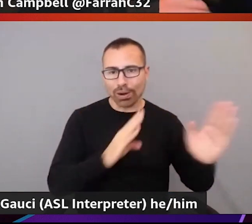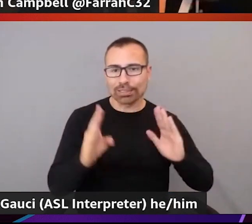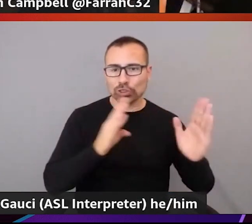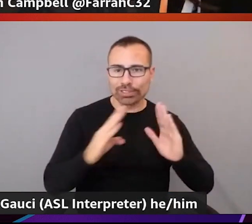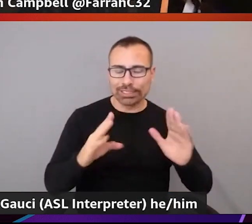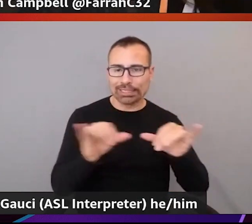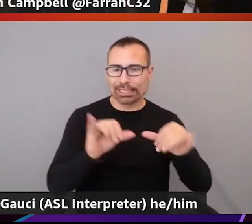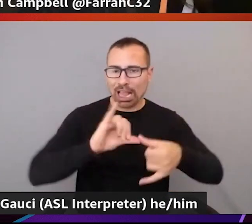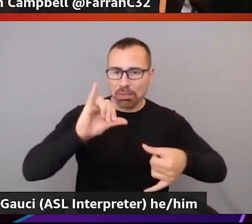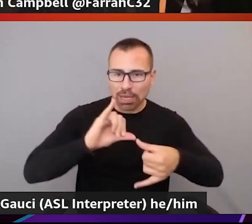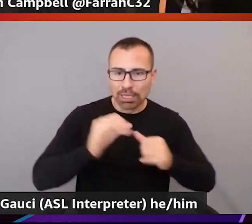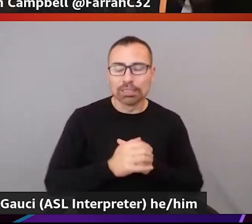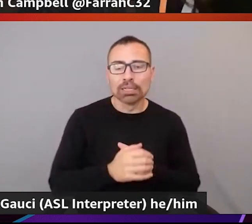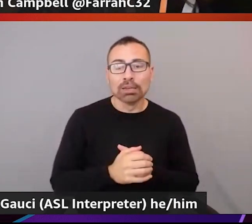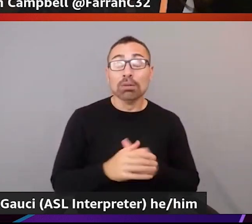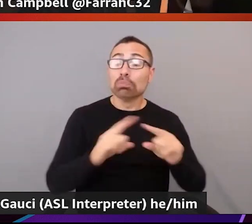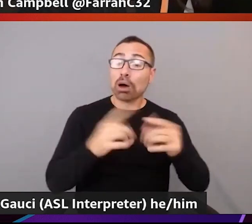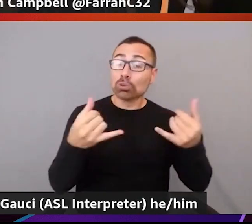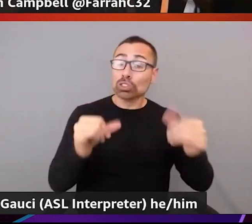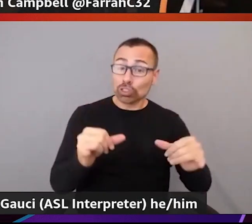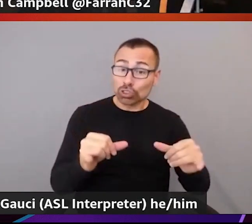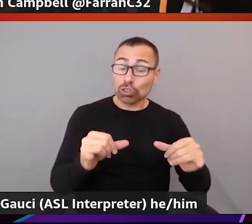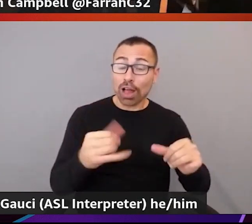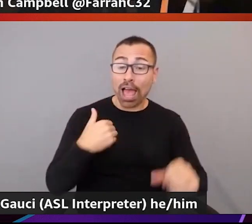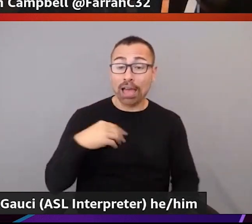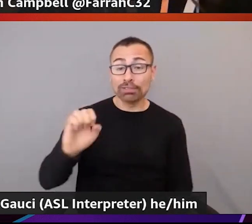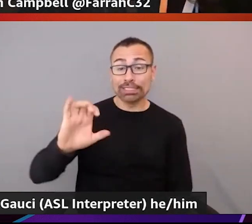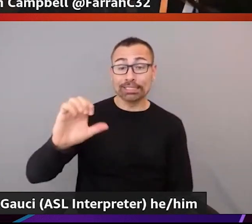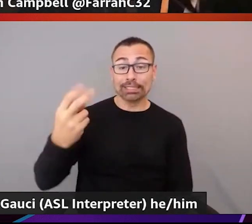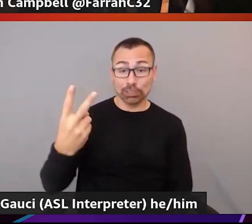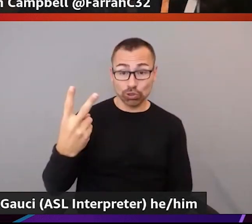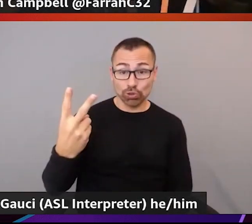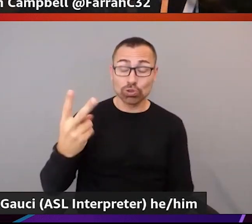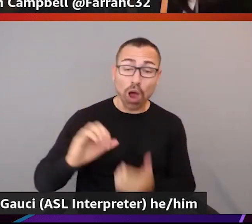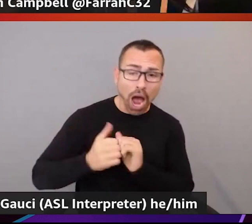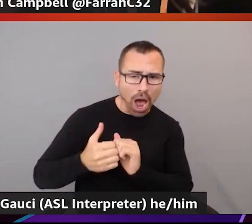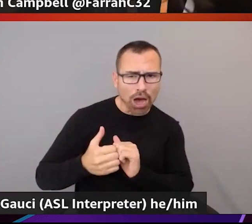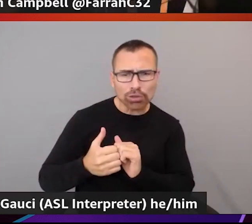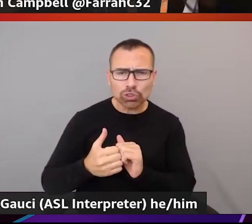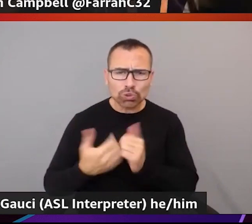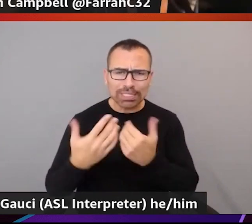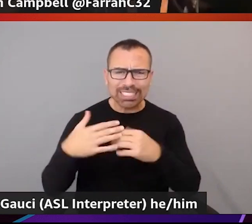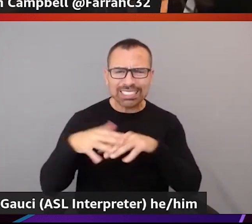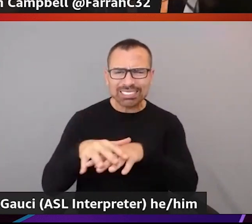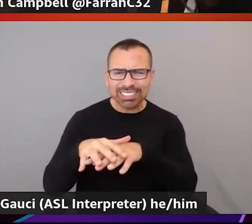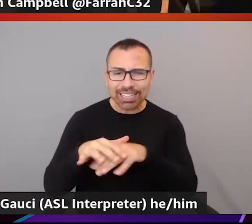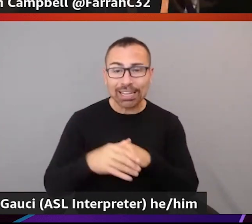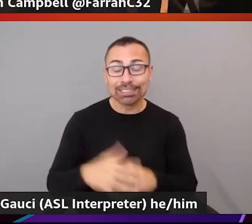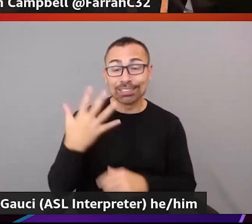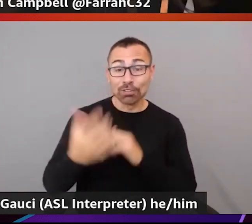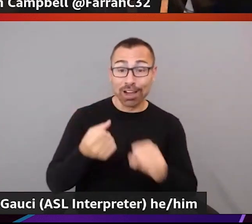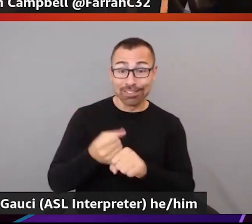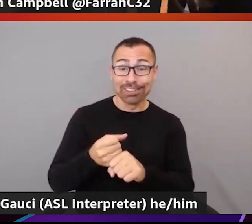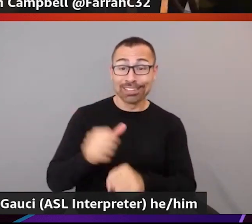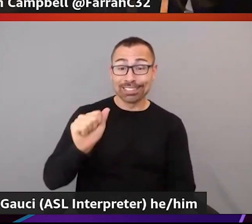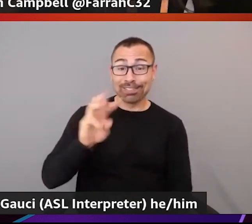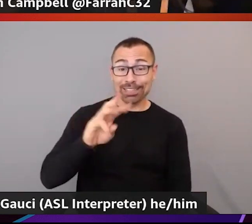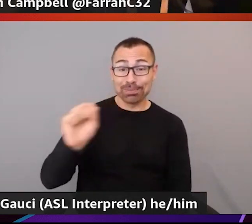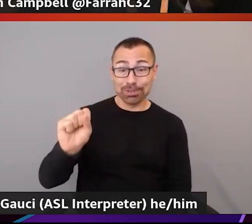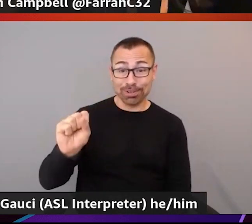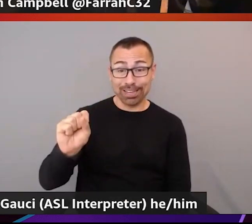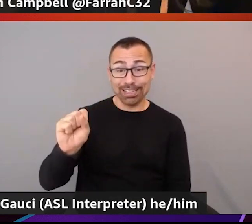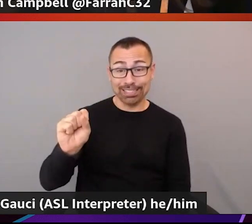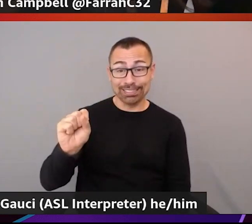dealing with EC2 instances. How do we innovate that? And so, 5 years of AWS features,